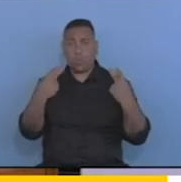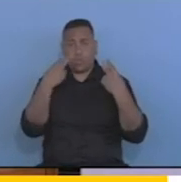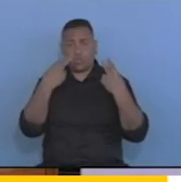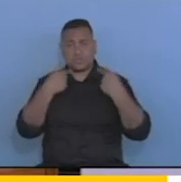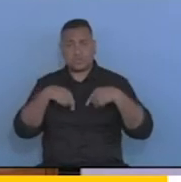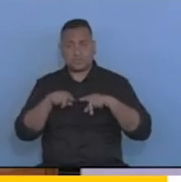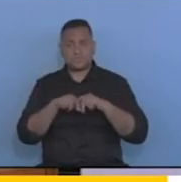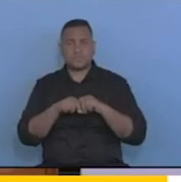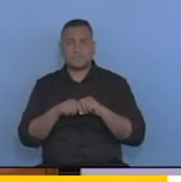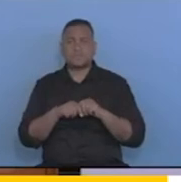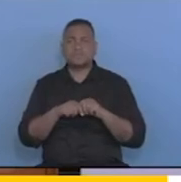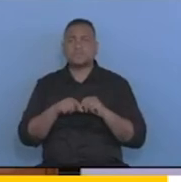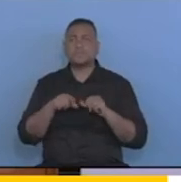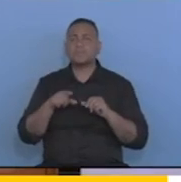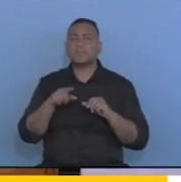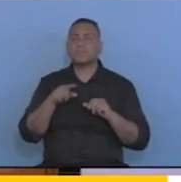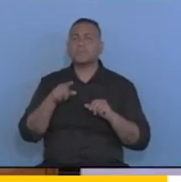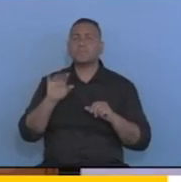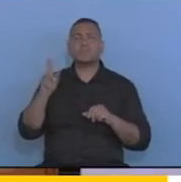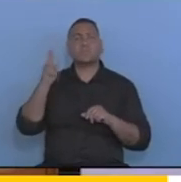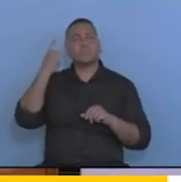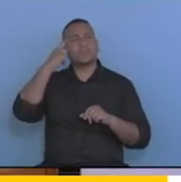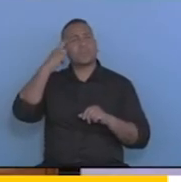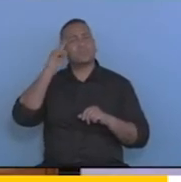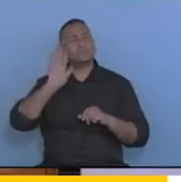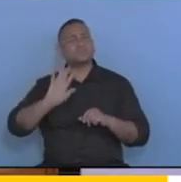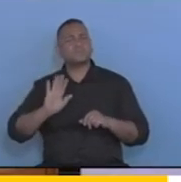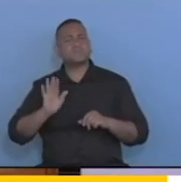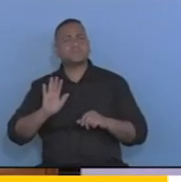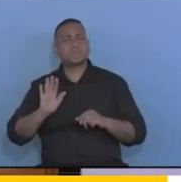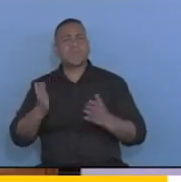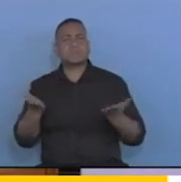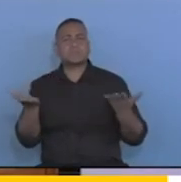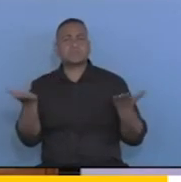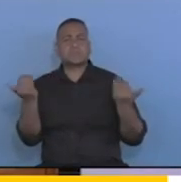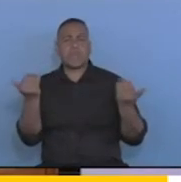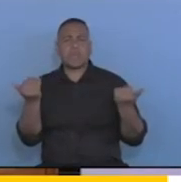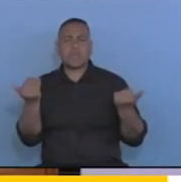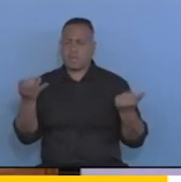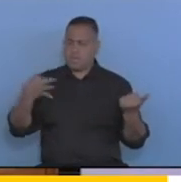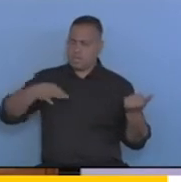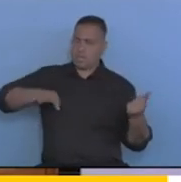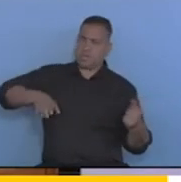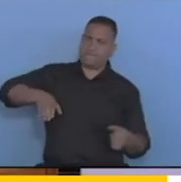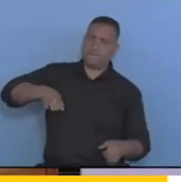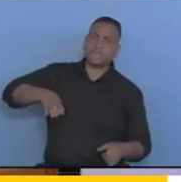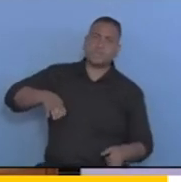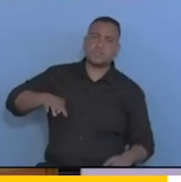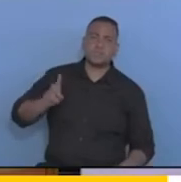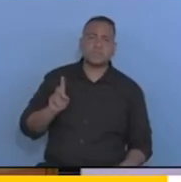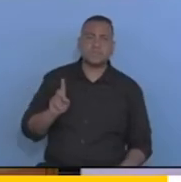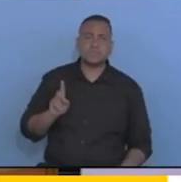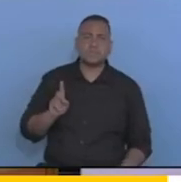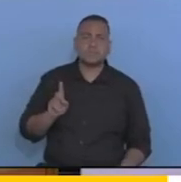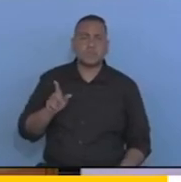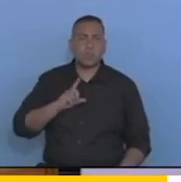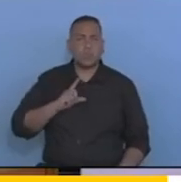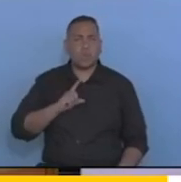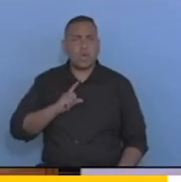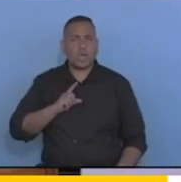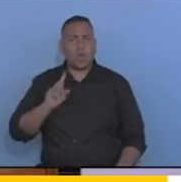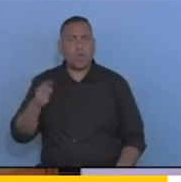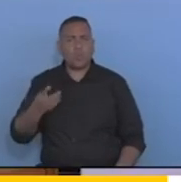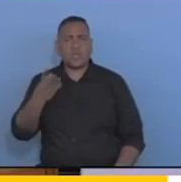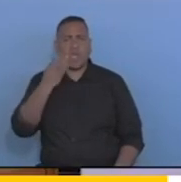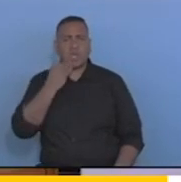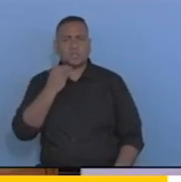don't expect lots of money from the start, because I get that a lot from my students. Ma'am, am I